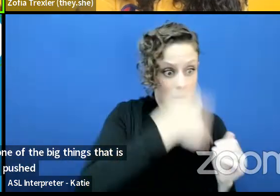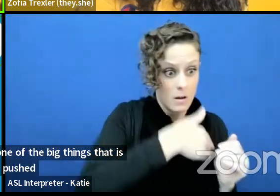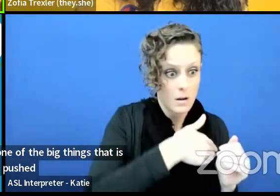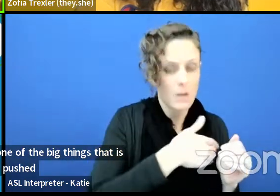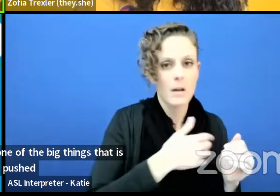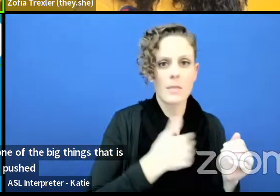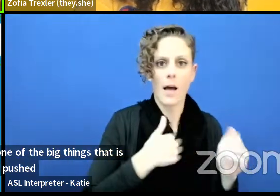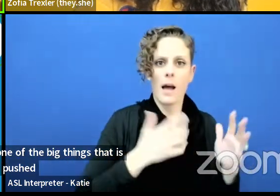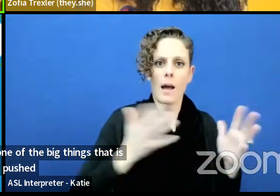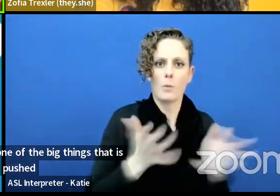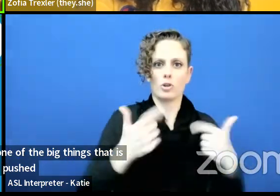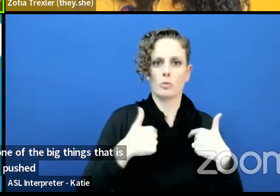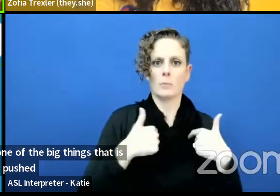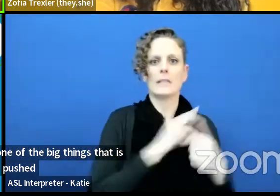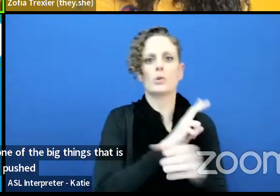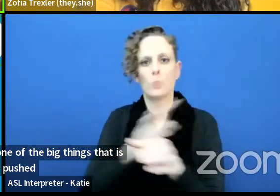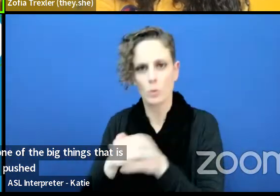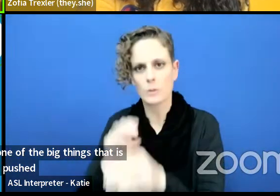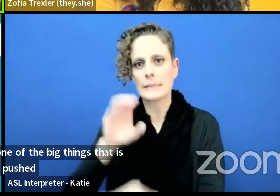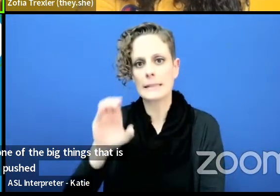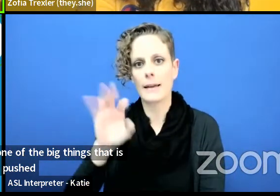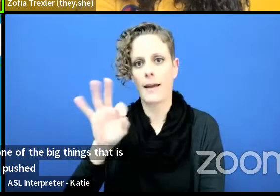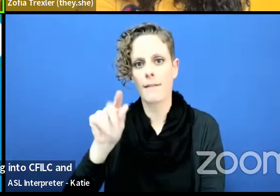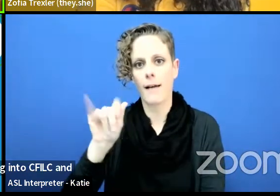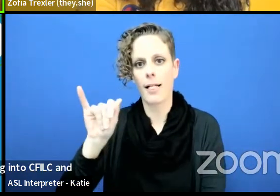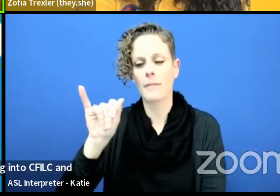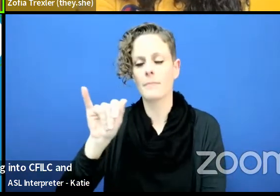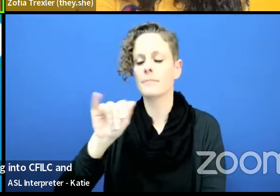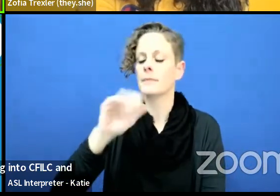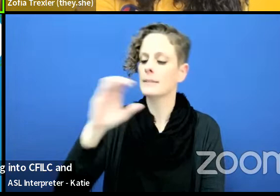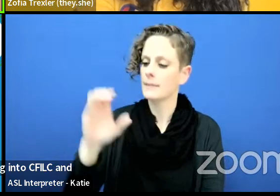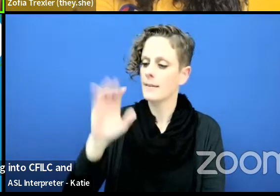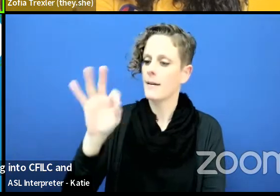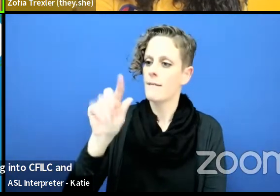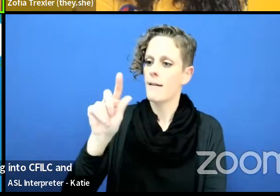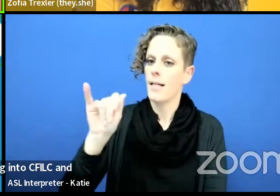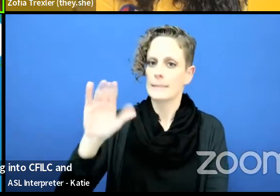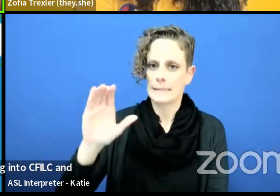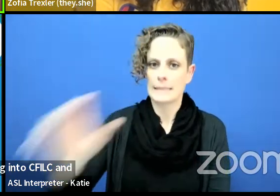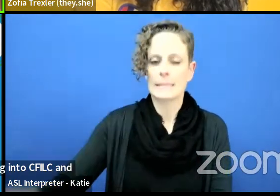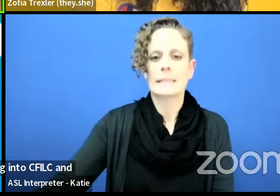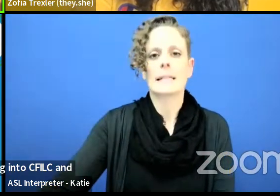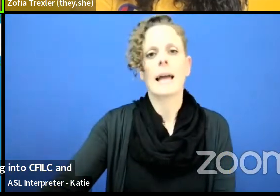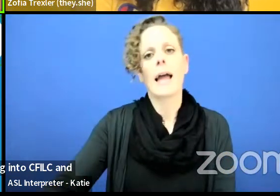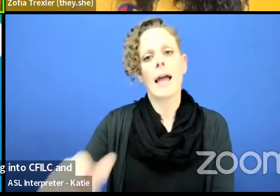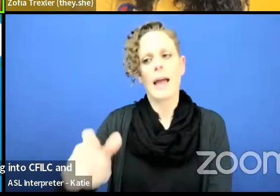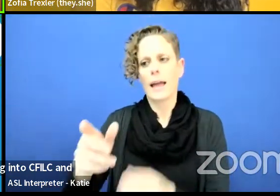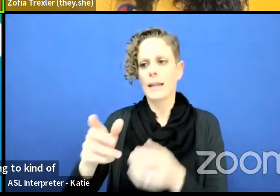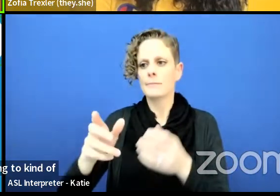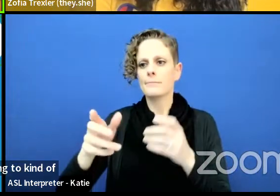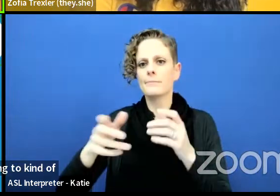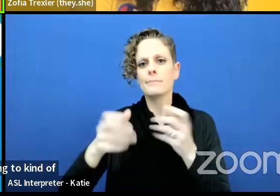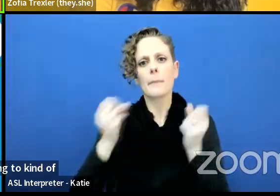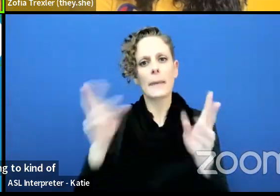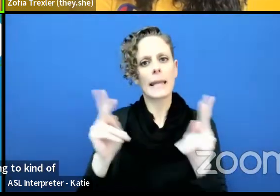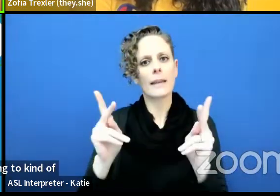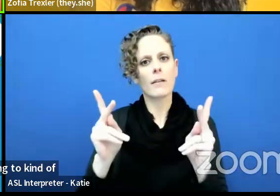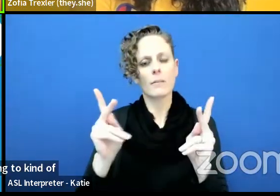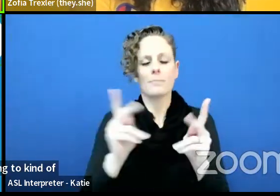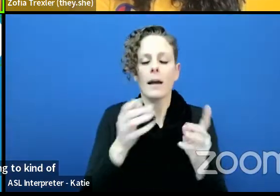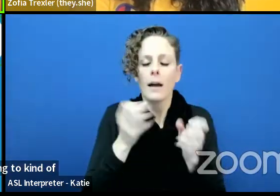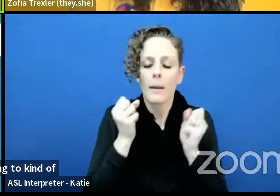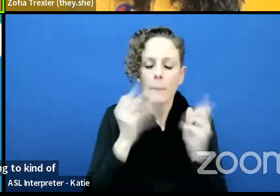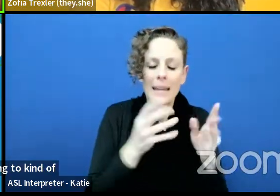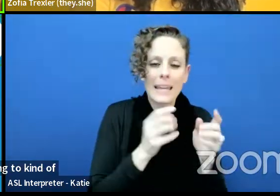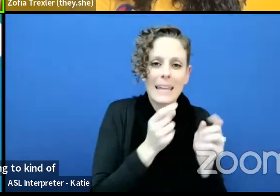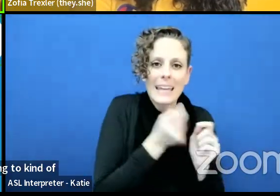into CFILC and really trying to kind of unite like a lot of the individual work that I've done and that